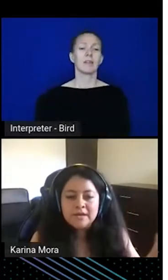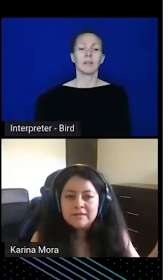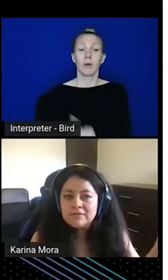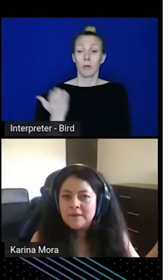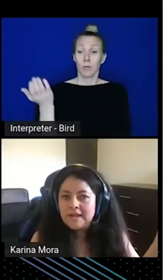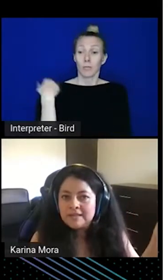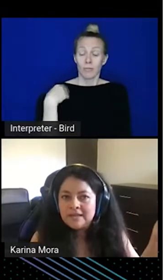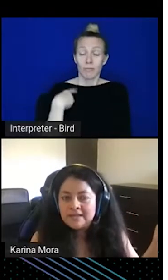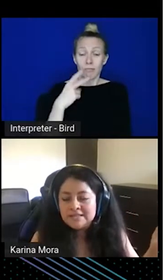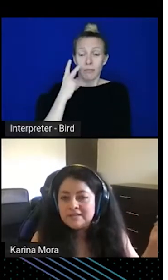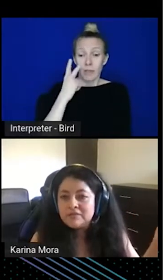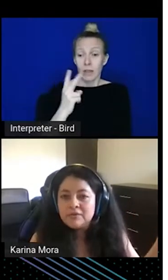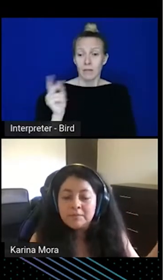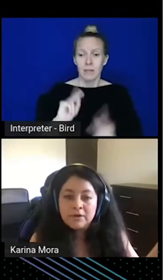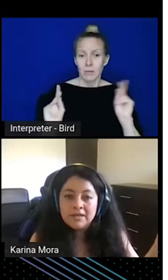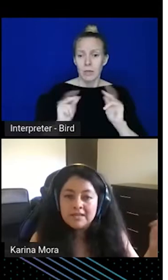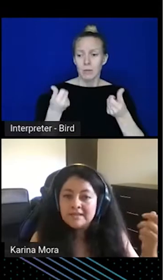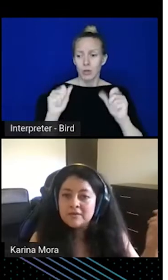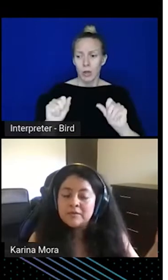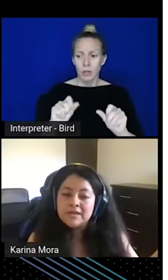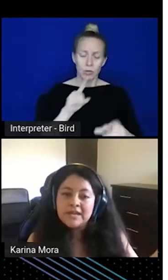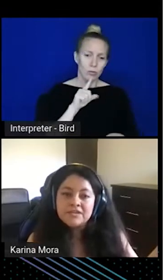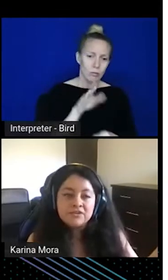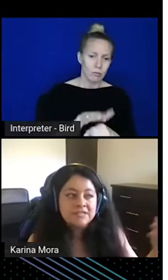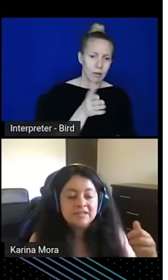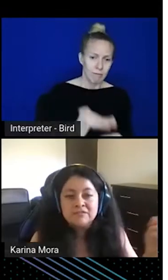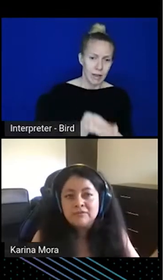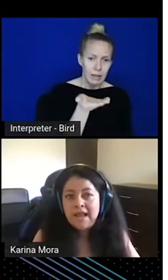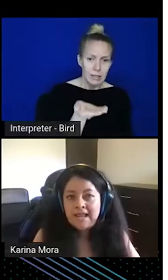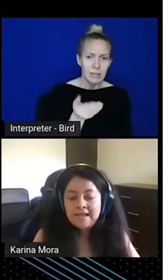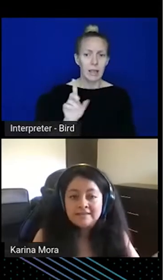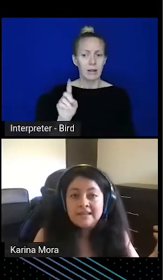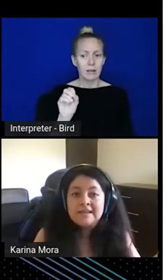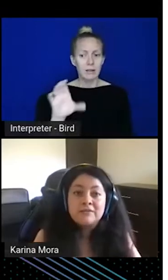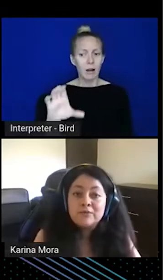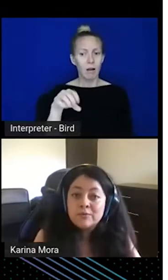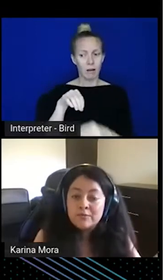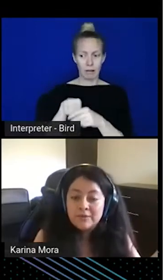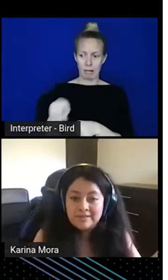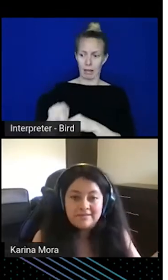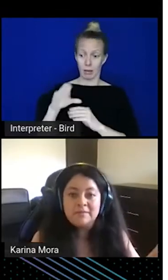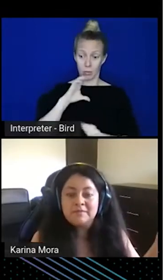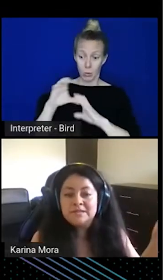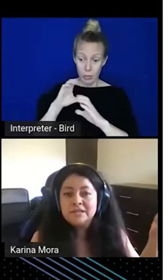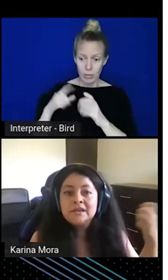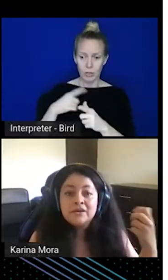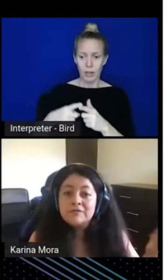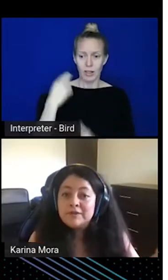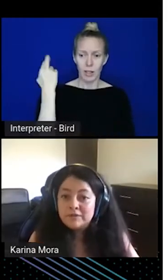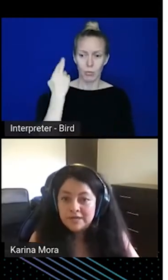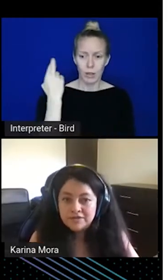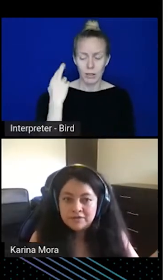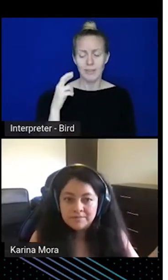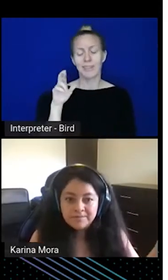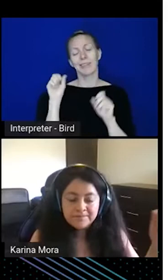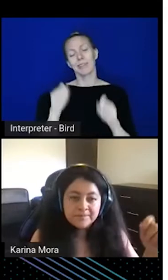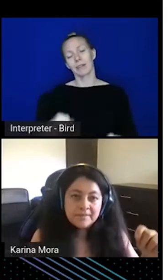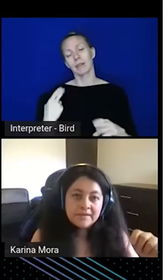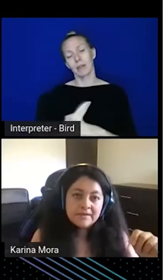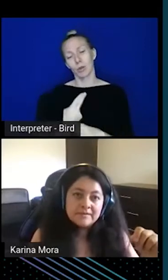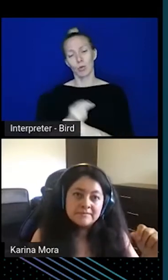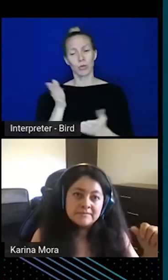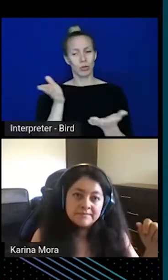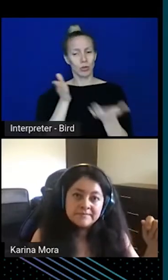people trying to validate a JSON Web Token in the communication just to realize they can do with the service mesh configuration.